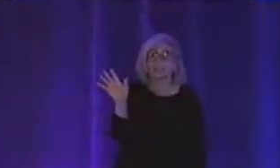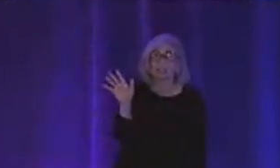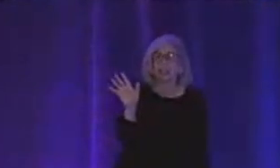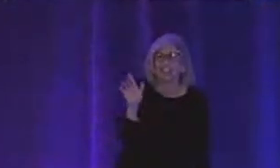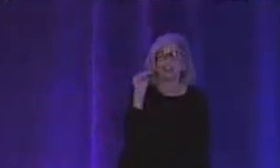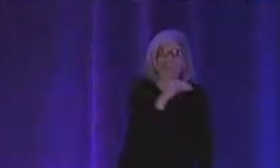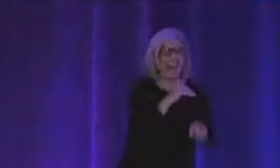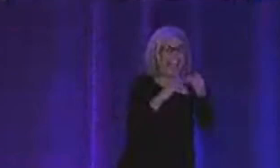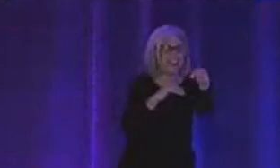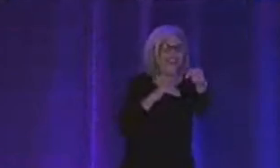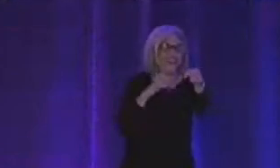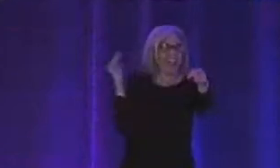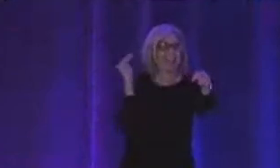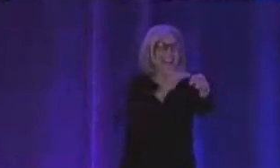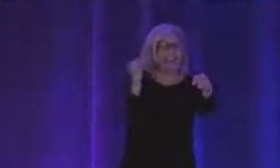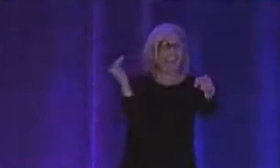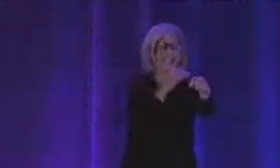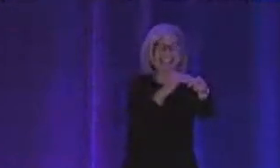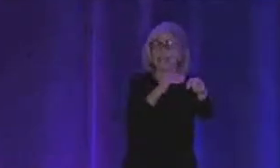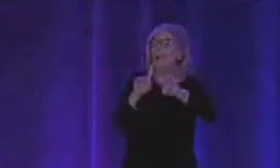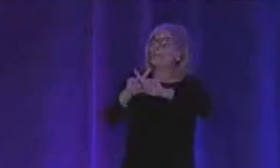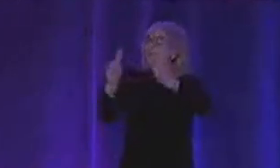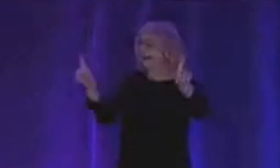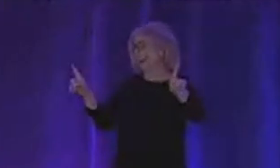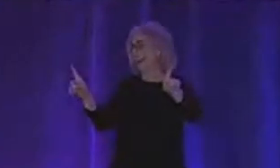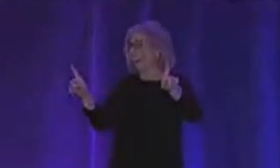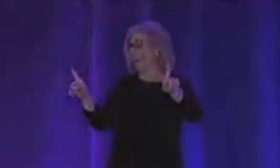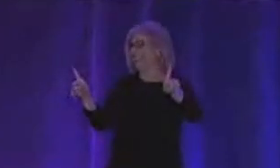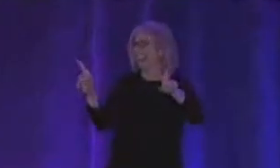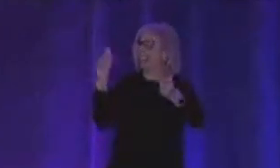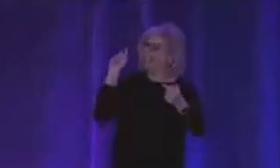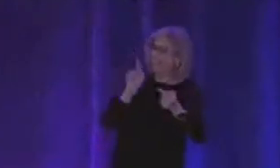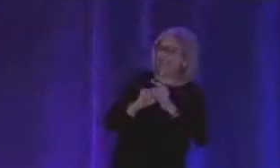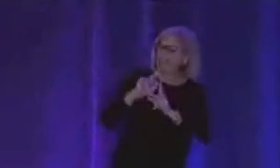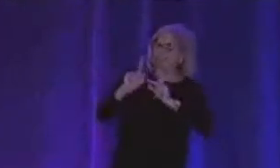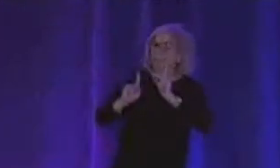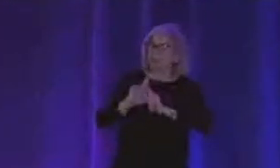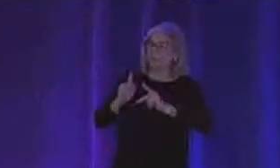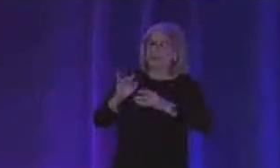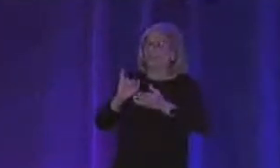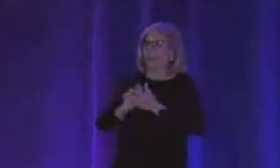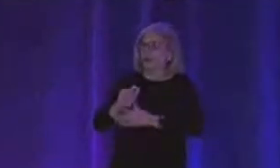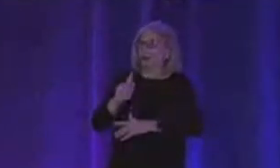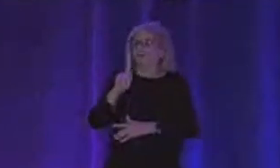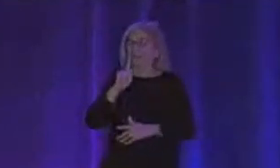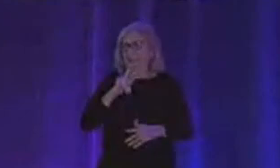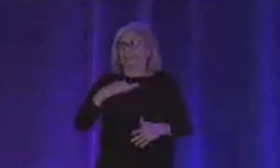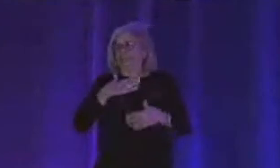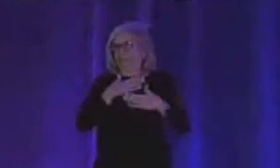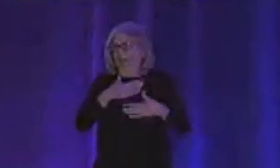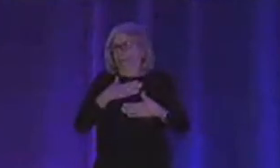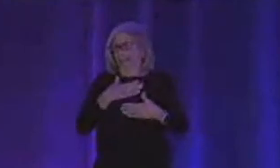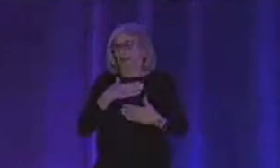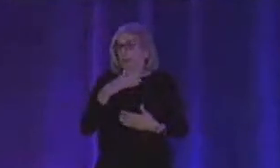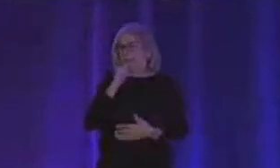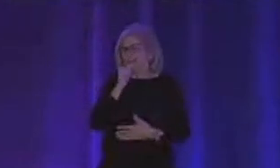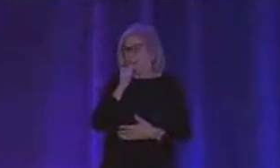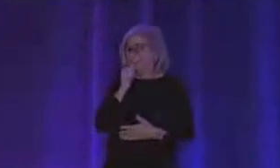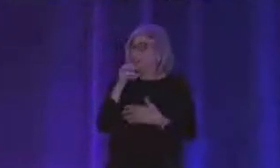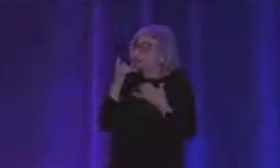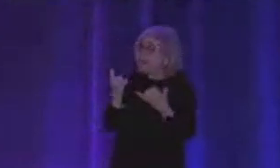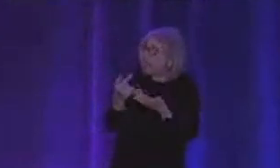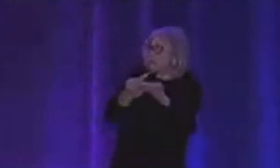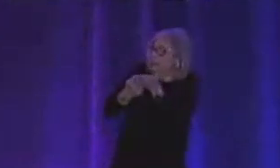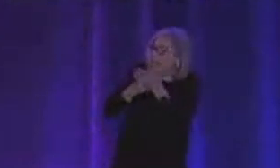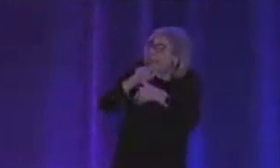You're lying. But it was a lot less people than I expected to see, so that's good. So today I'm going to talk about how we